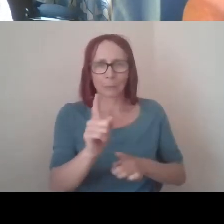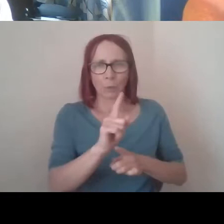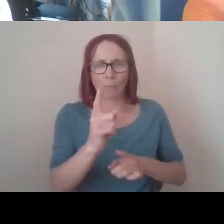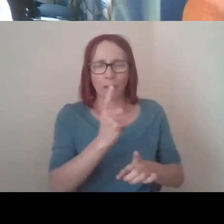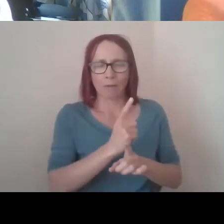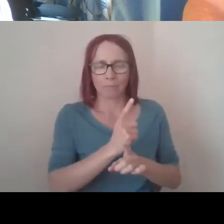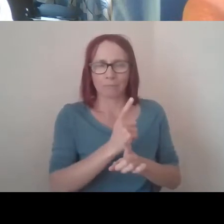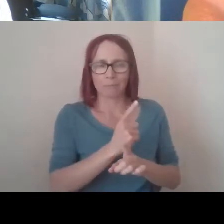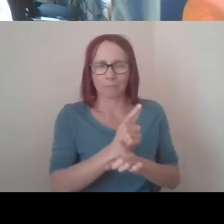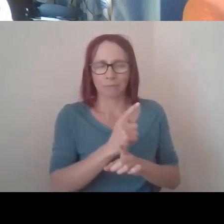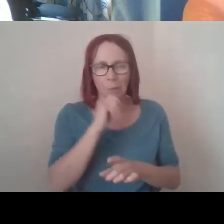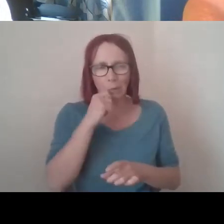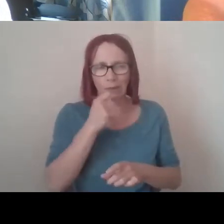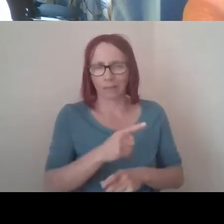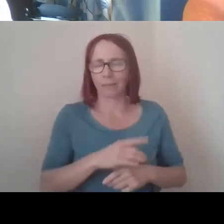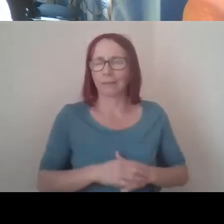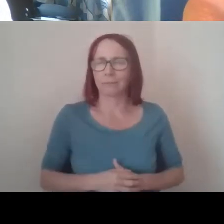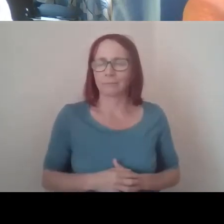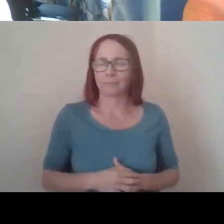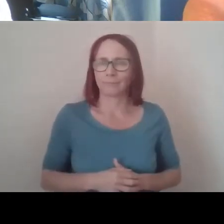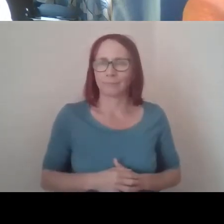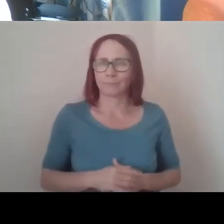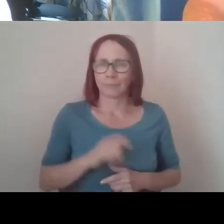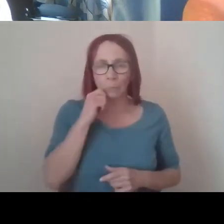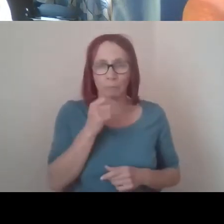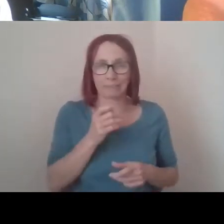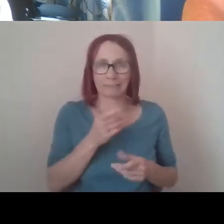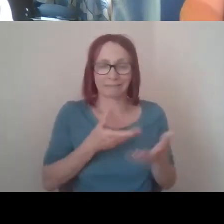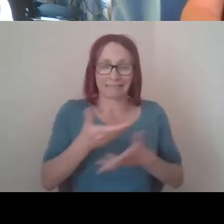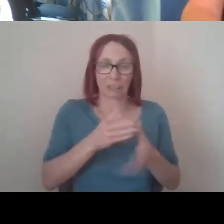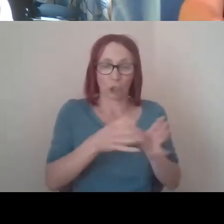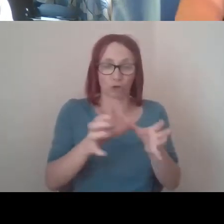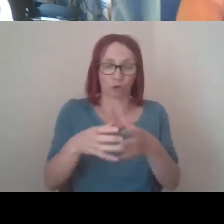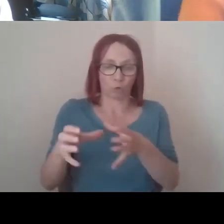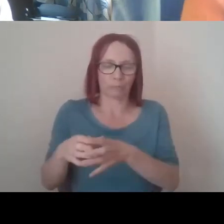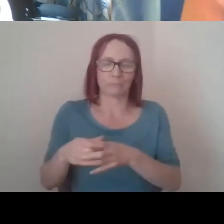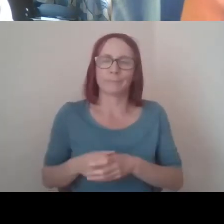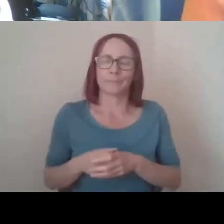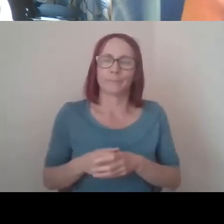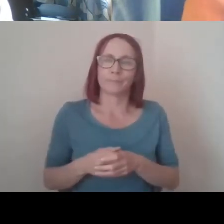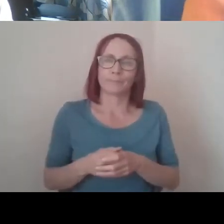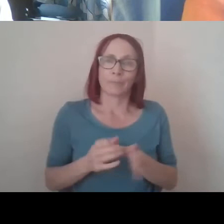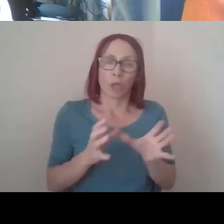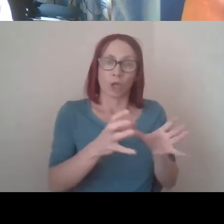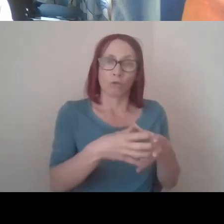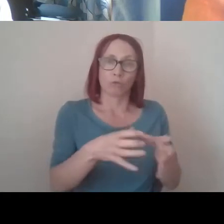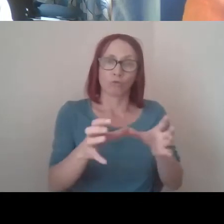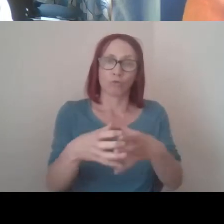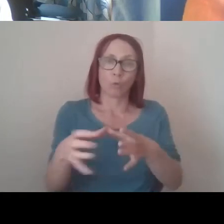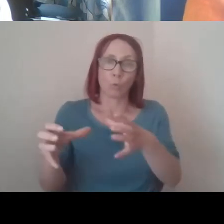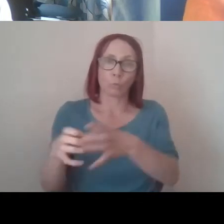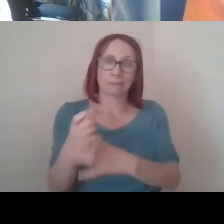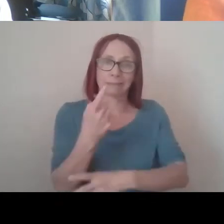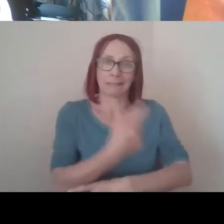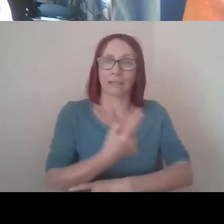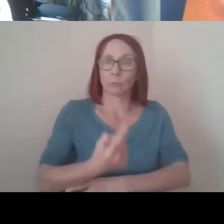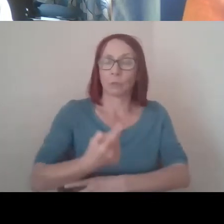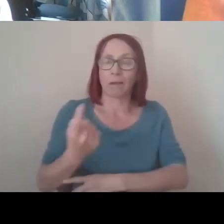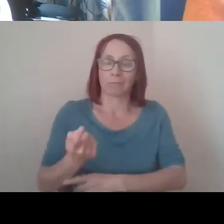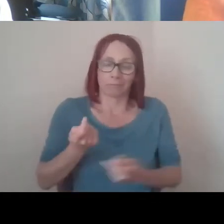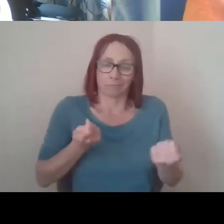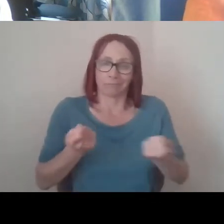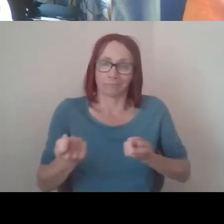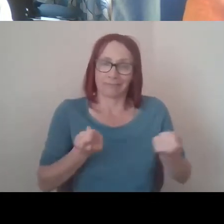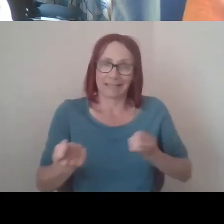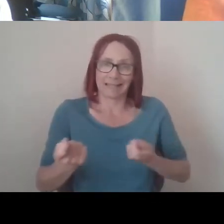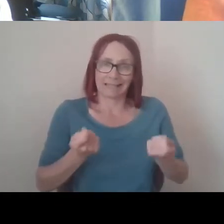we'll move into in just a moment. Each group will have a facilitator who has some key